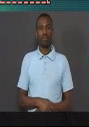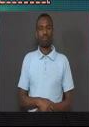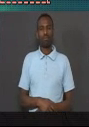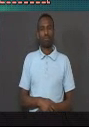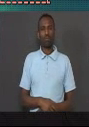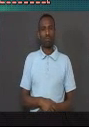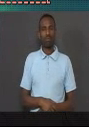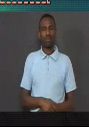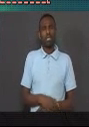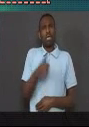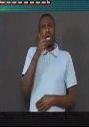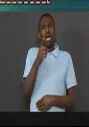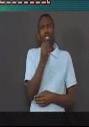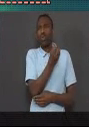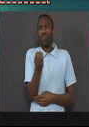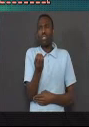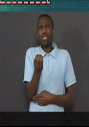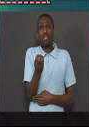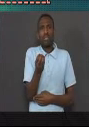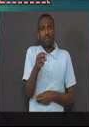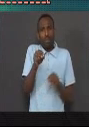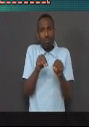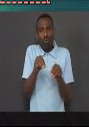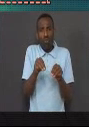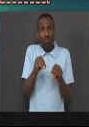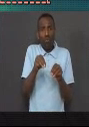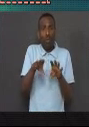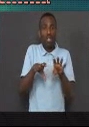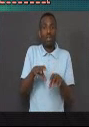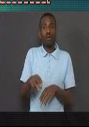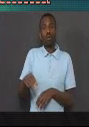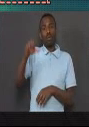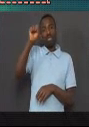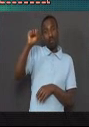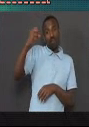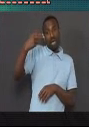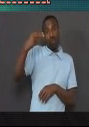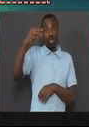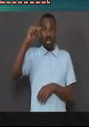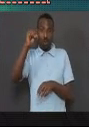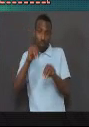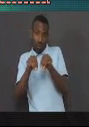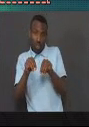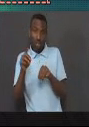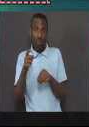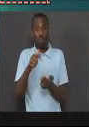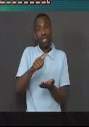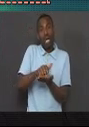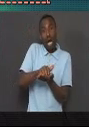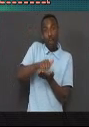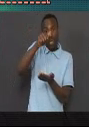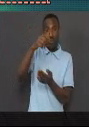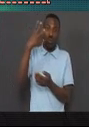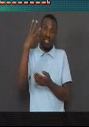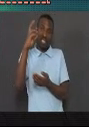Suppose that an object moves with simple harmonic motion of amplitude